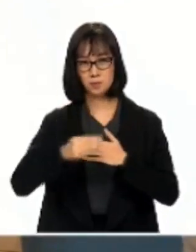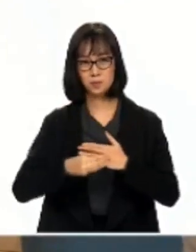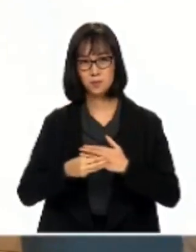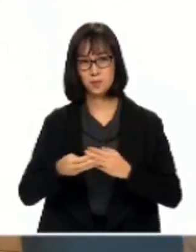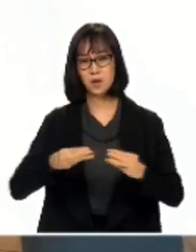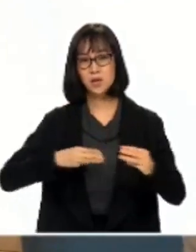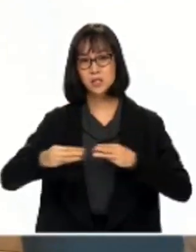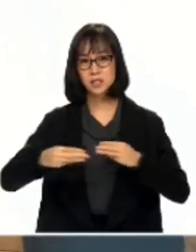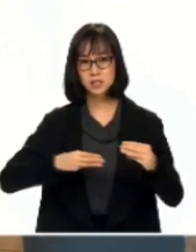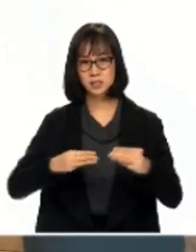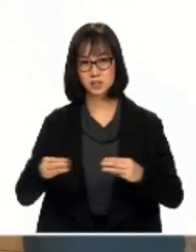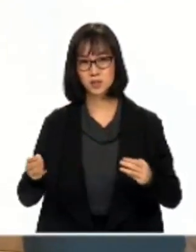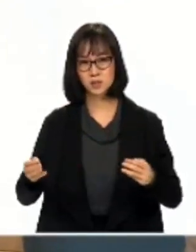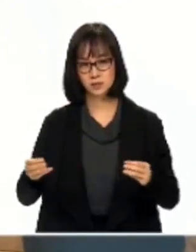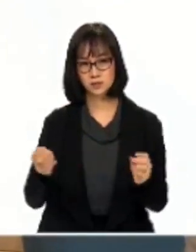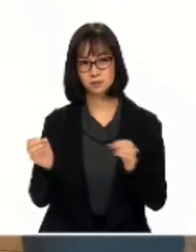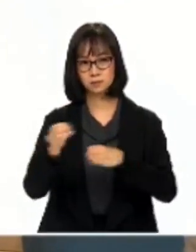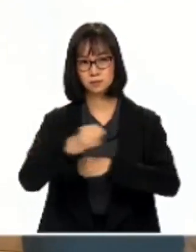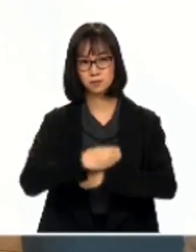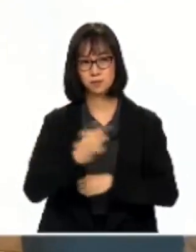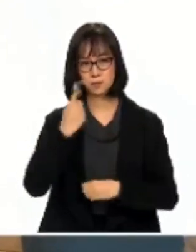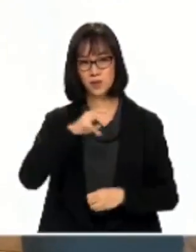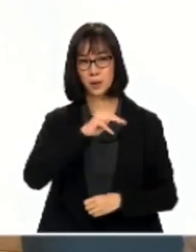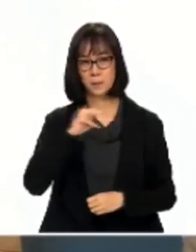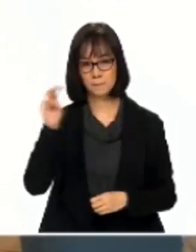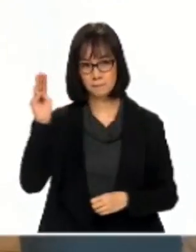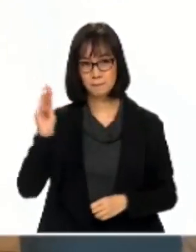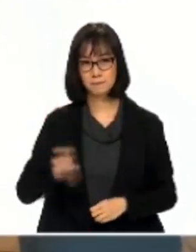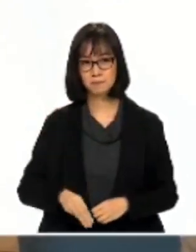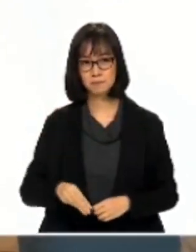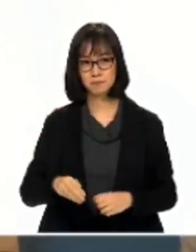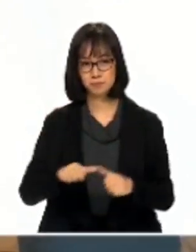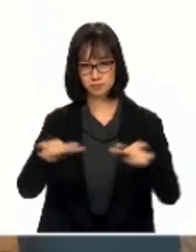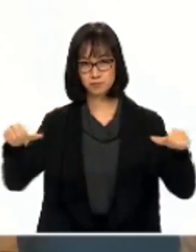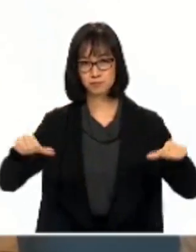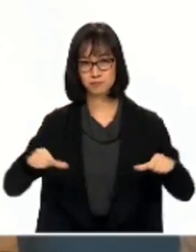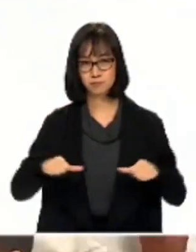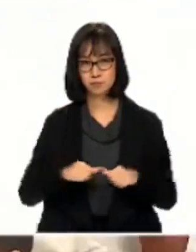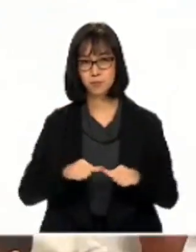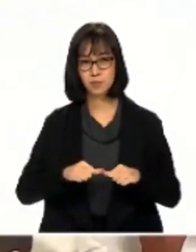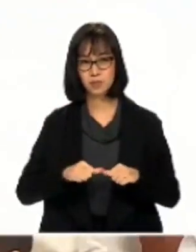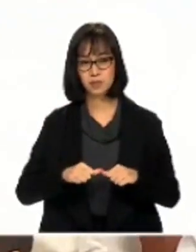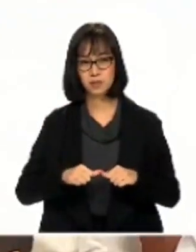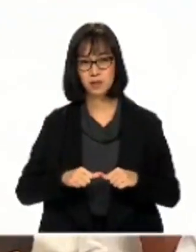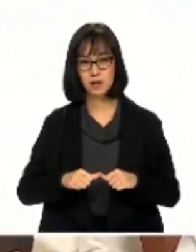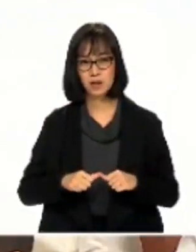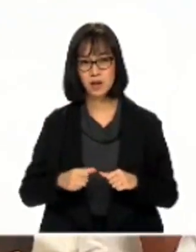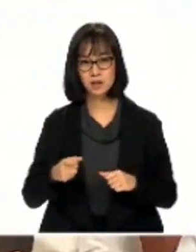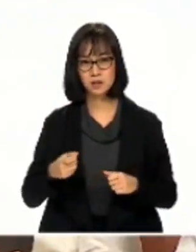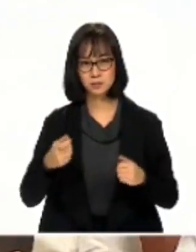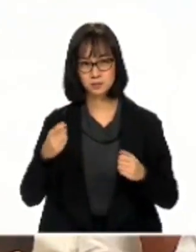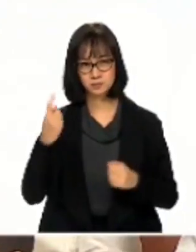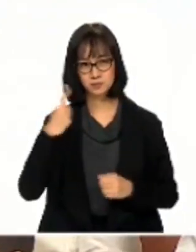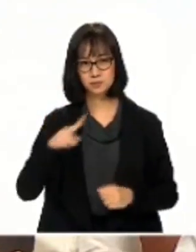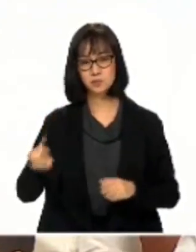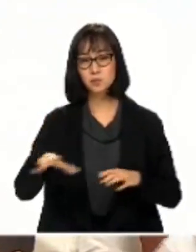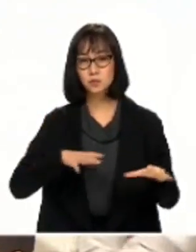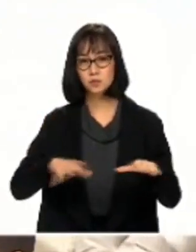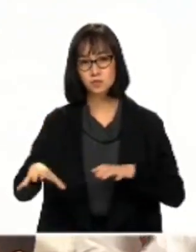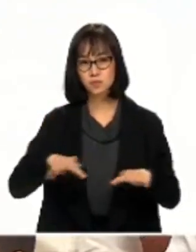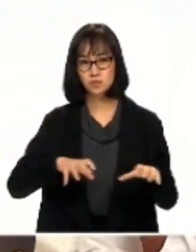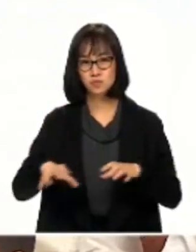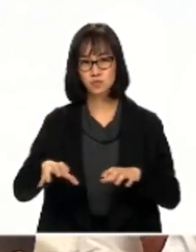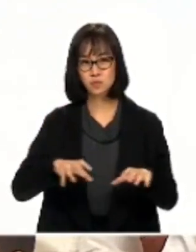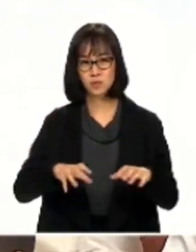Greater Manila area to implement two-pronged strategy on earthquake resilience and mitigation